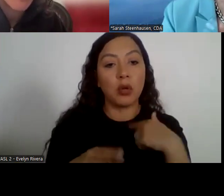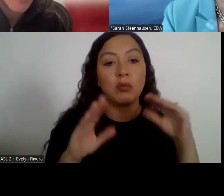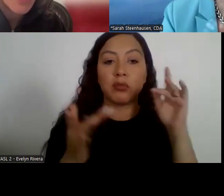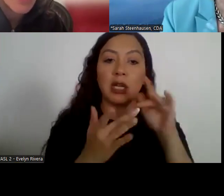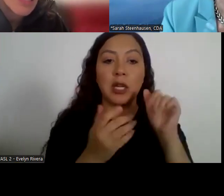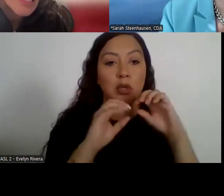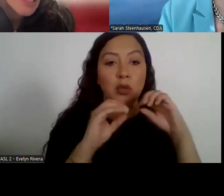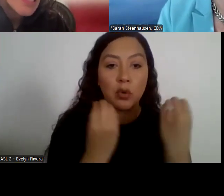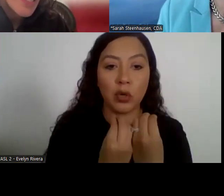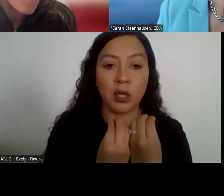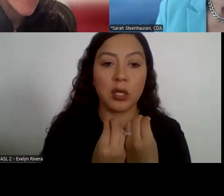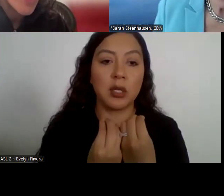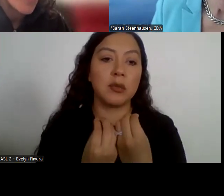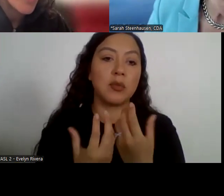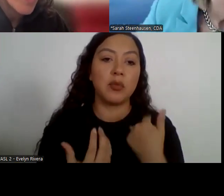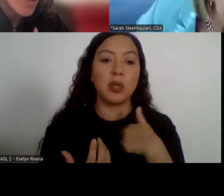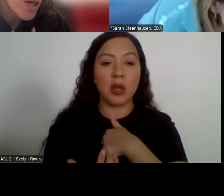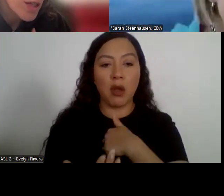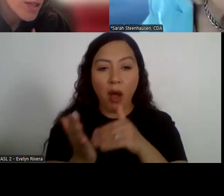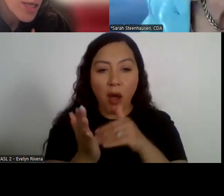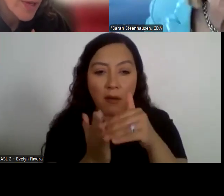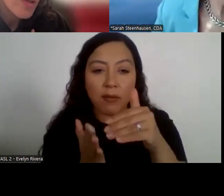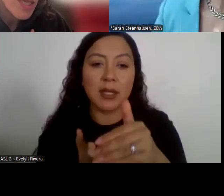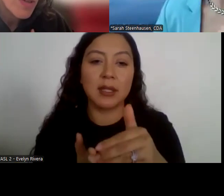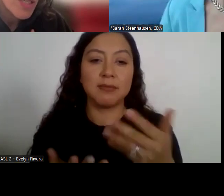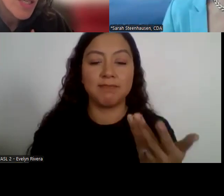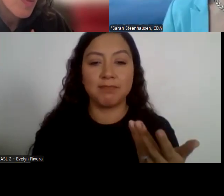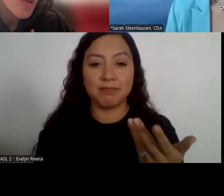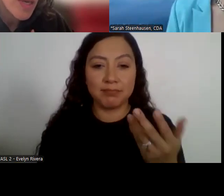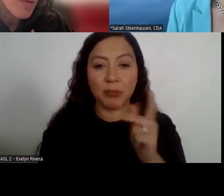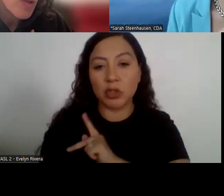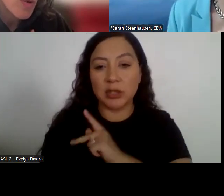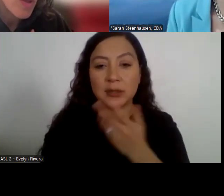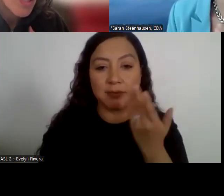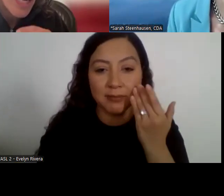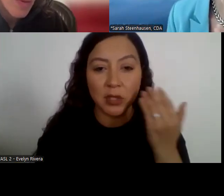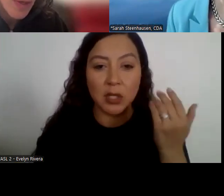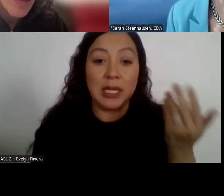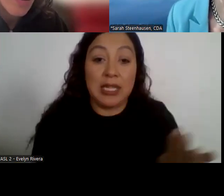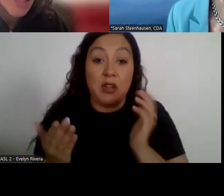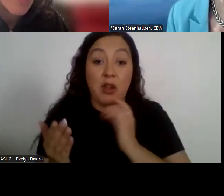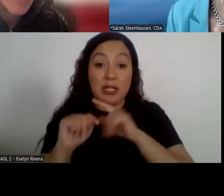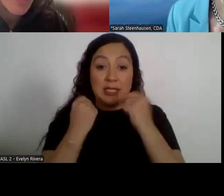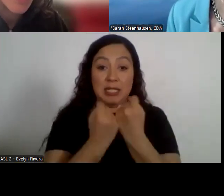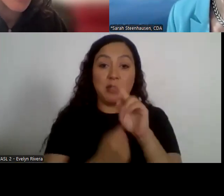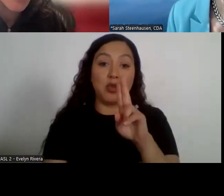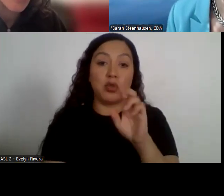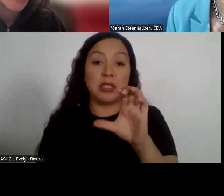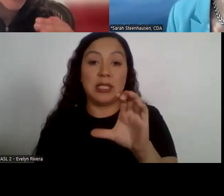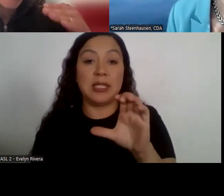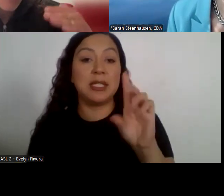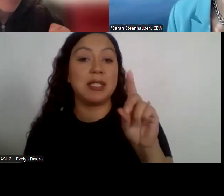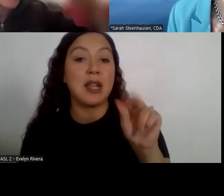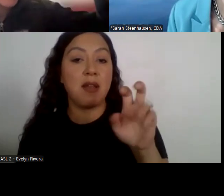people experience. So our team at UC Davis has been doing outreach both in Sacramento County, but then